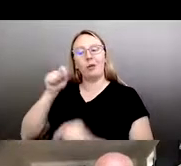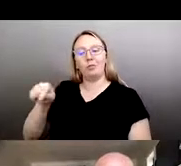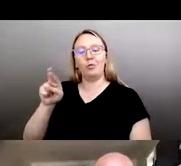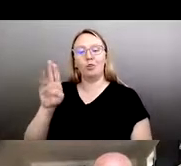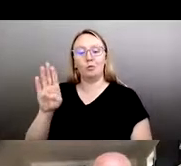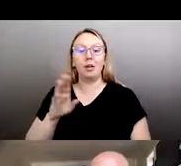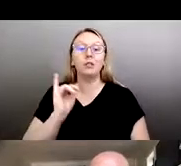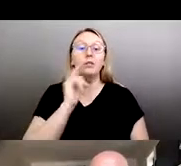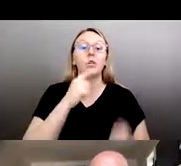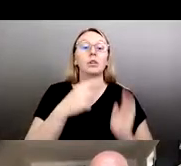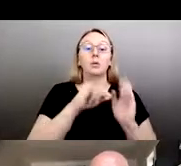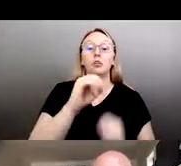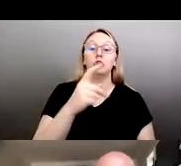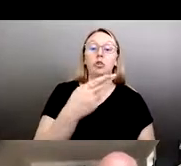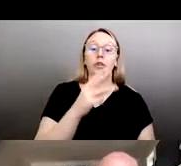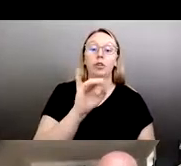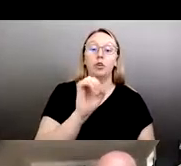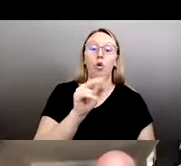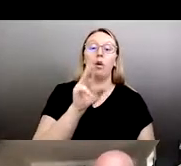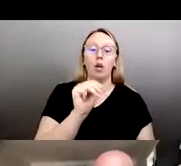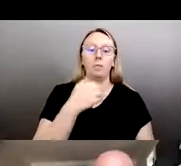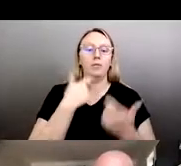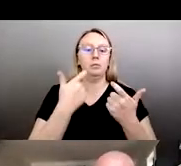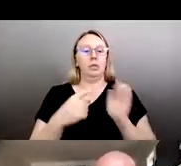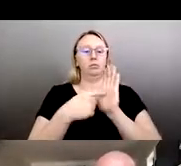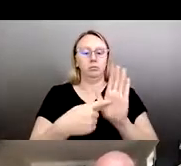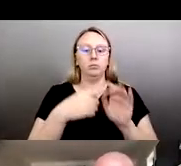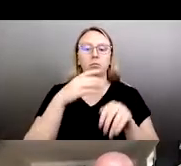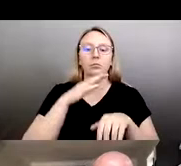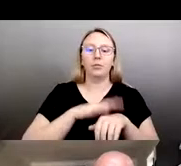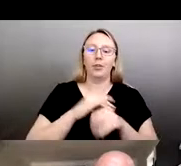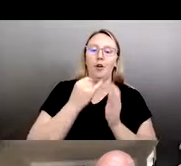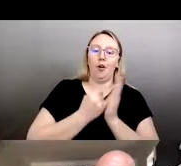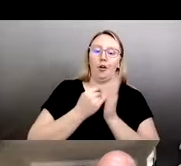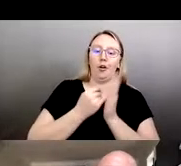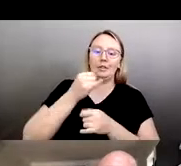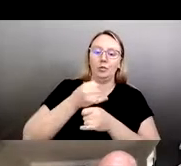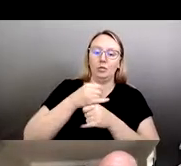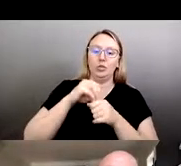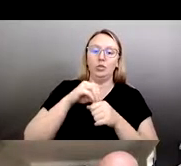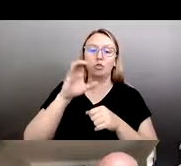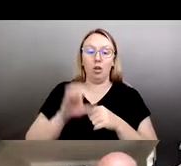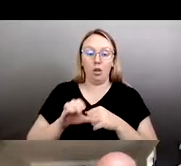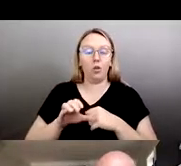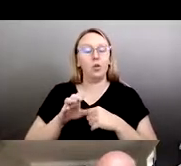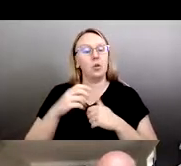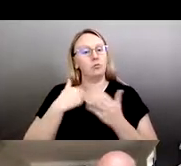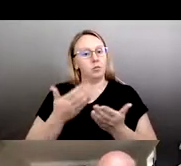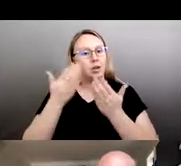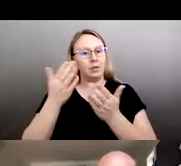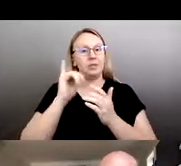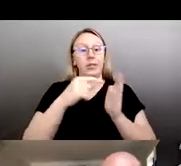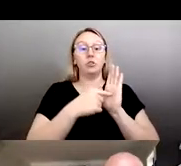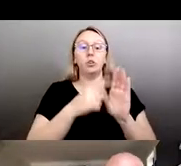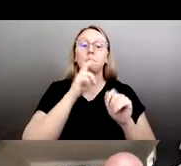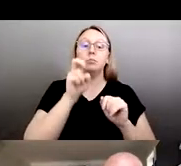major exhibition on view at the Art Institute of Chicago. If any of you can see it, I highly recommend it. And that show will actually travel